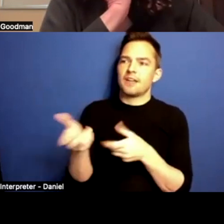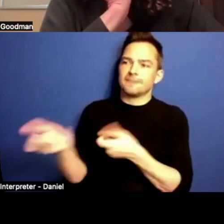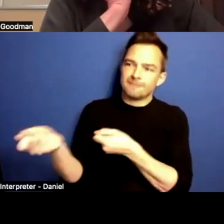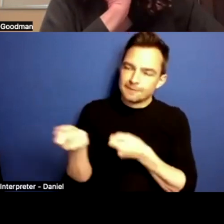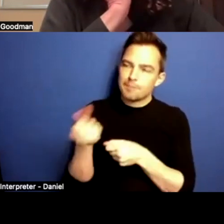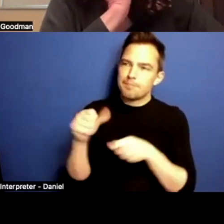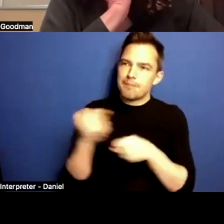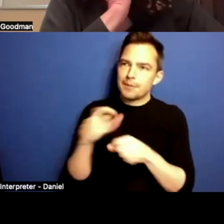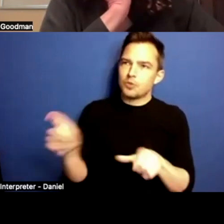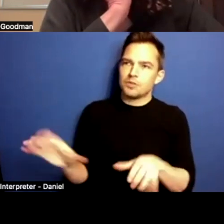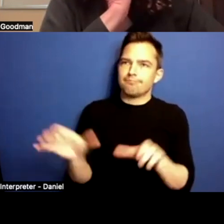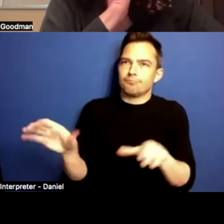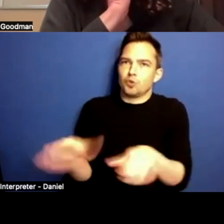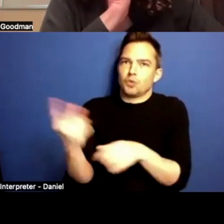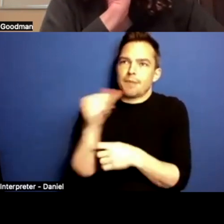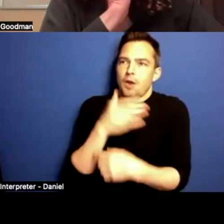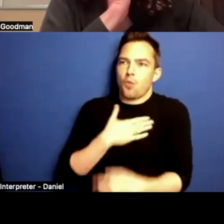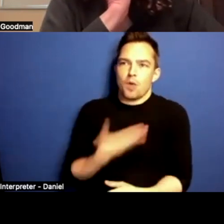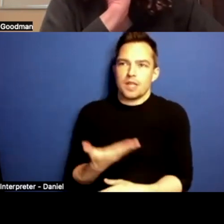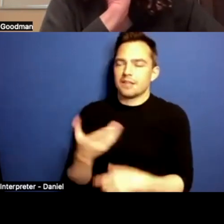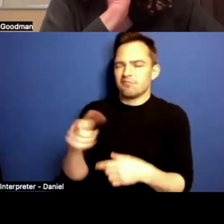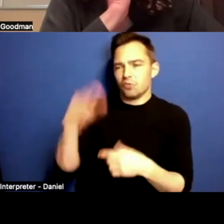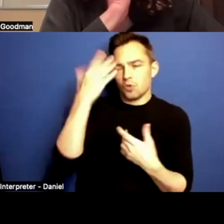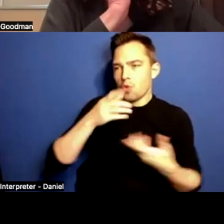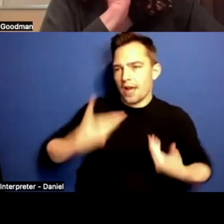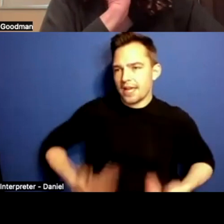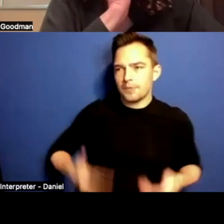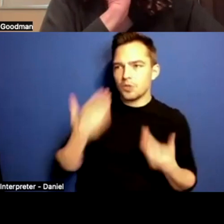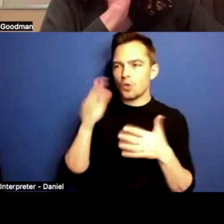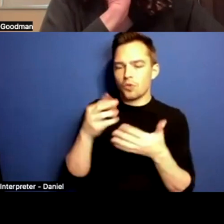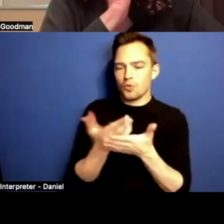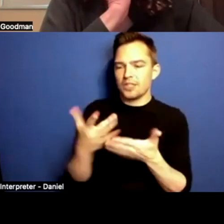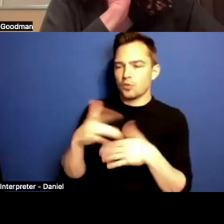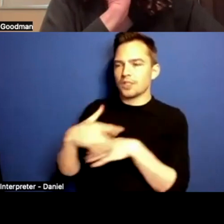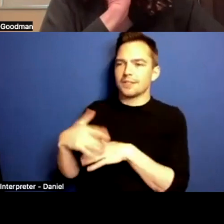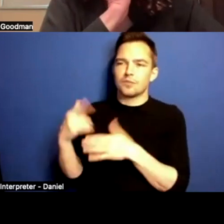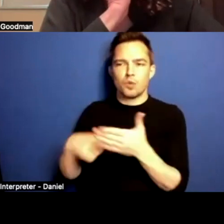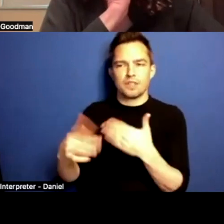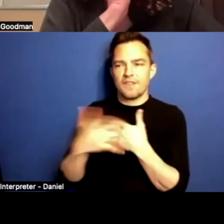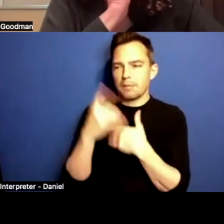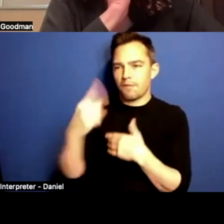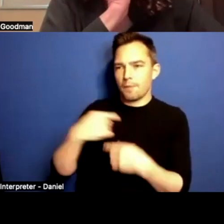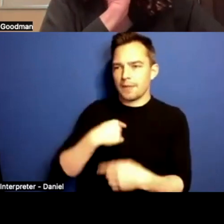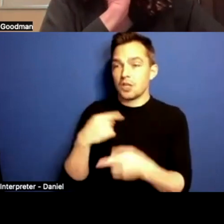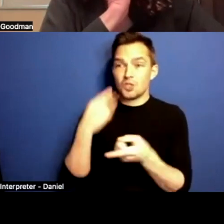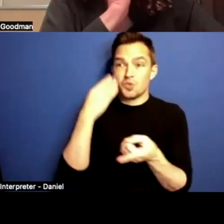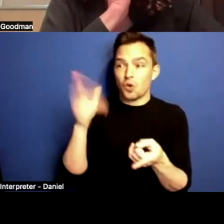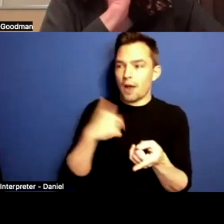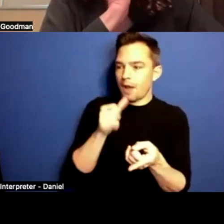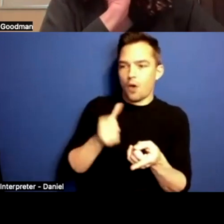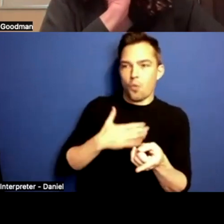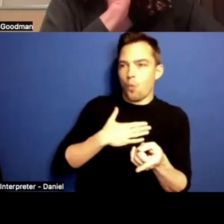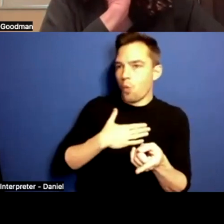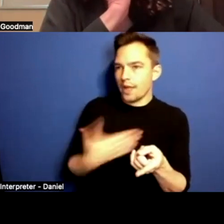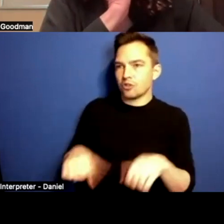for or willing to do at the time, because you don't know me. You don't know what resources are available to me. You don't know that I'm not willing to sacrifice